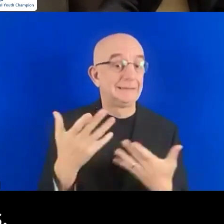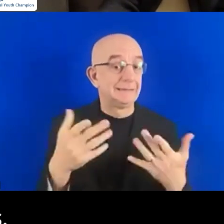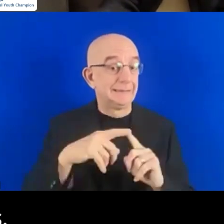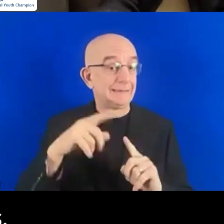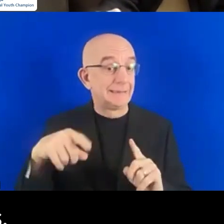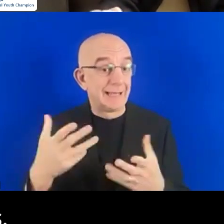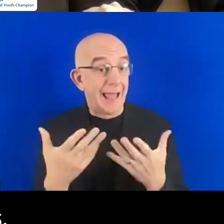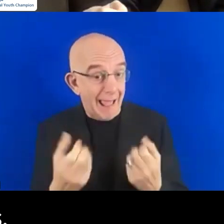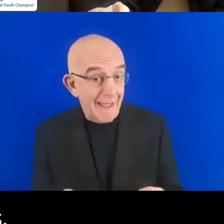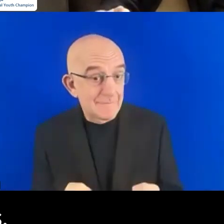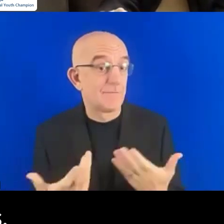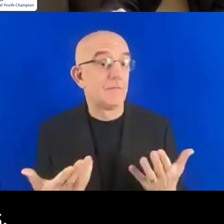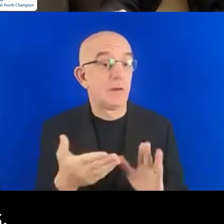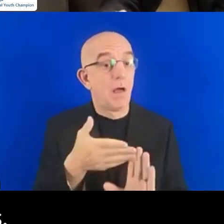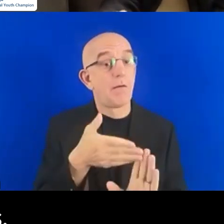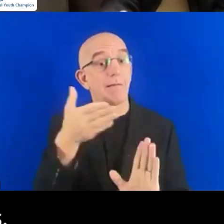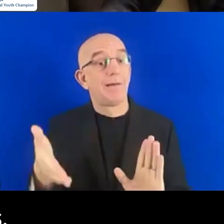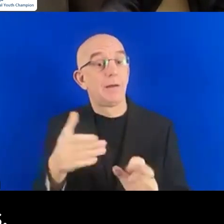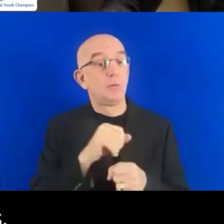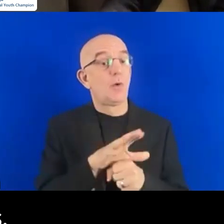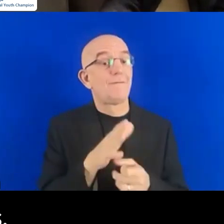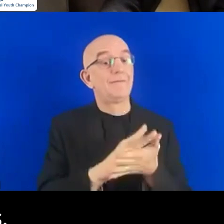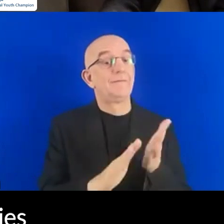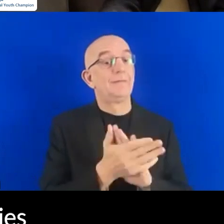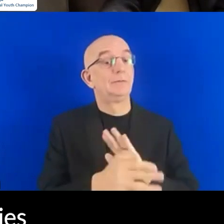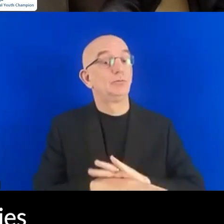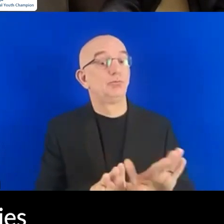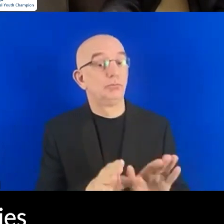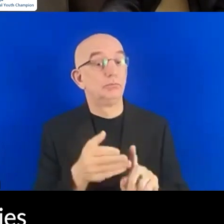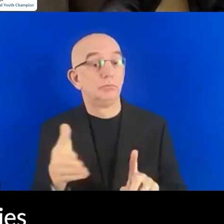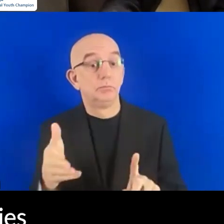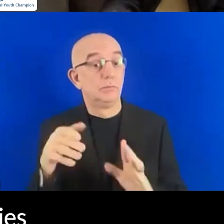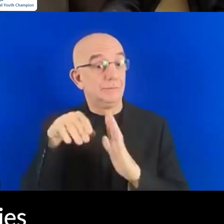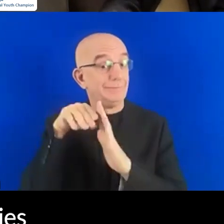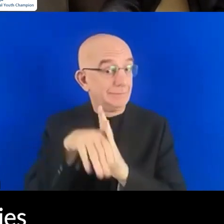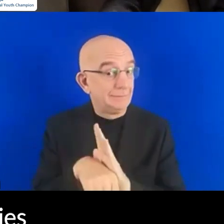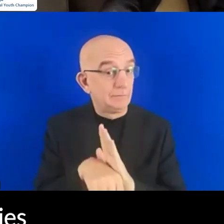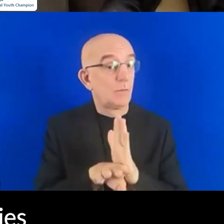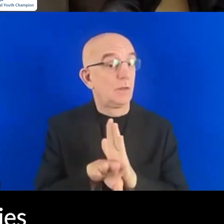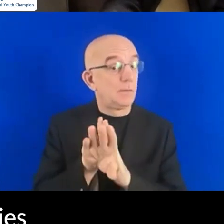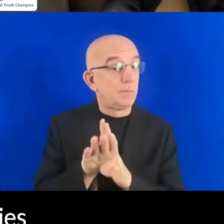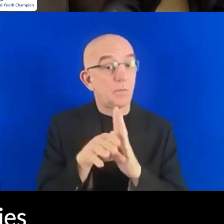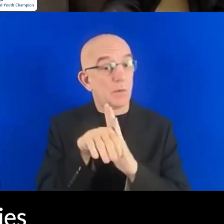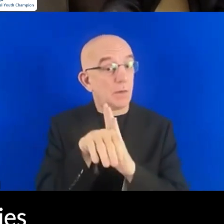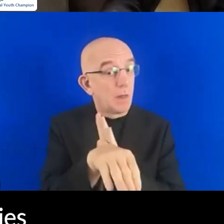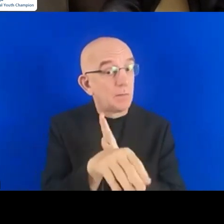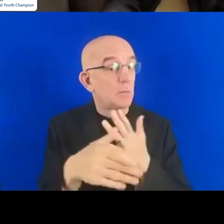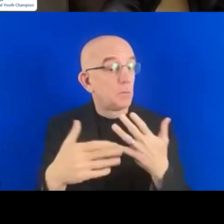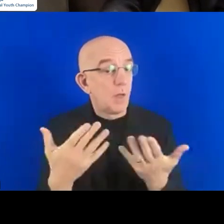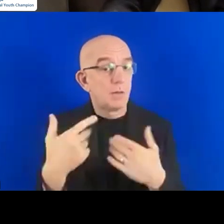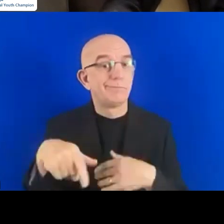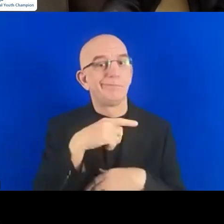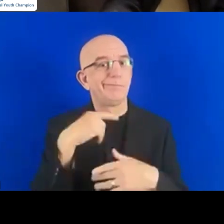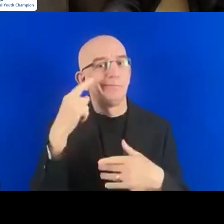I think this needs to be asked to Anaïs. I think that there has been more countries that